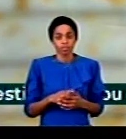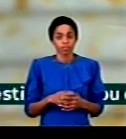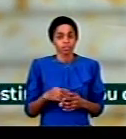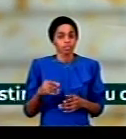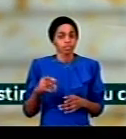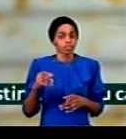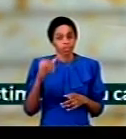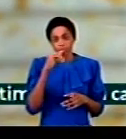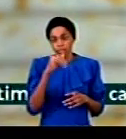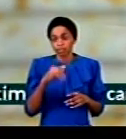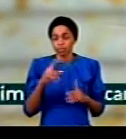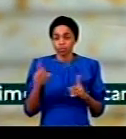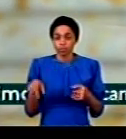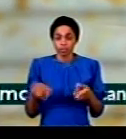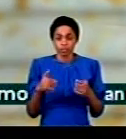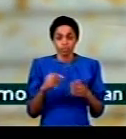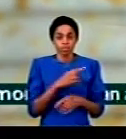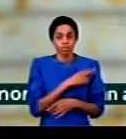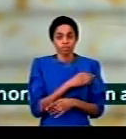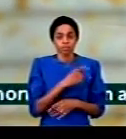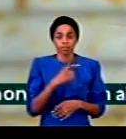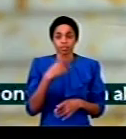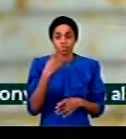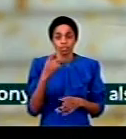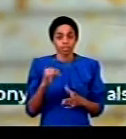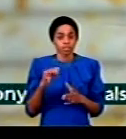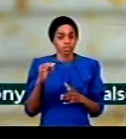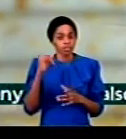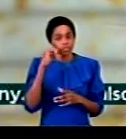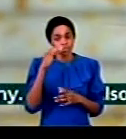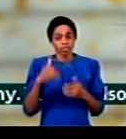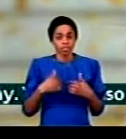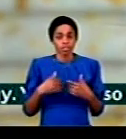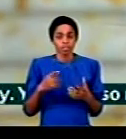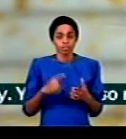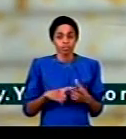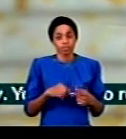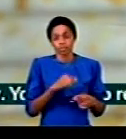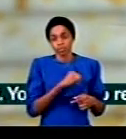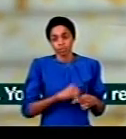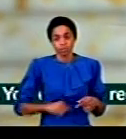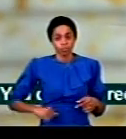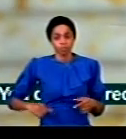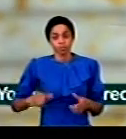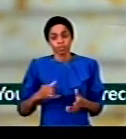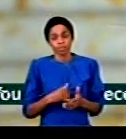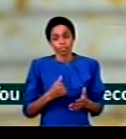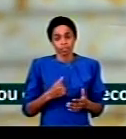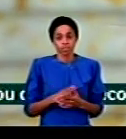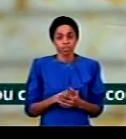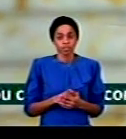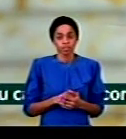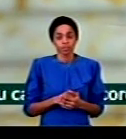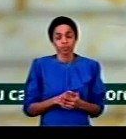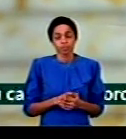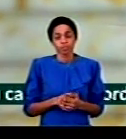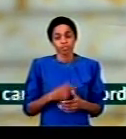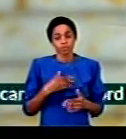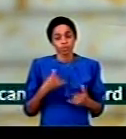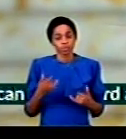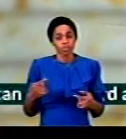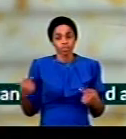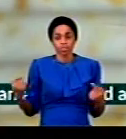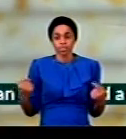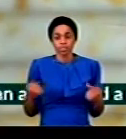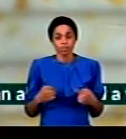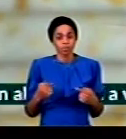pain, the bleeding became so severe. When I wanted to bleed, the thing would pour, and the doctor would tell me that